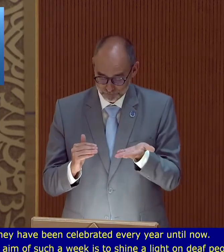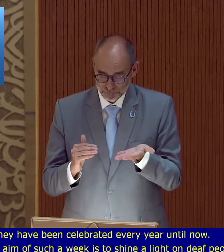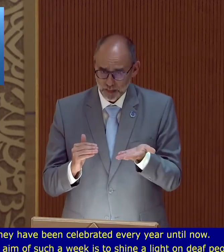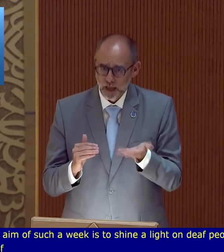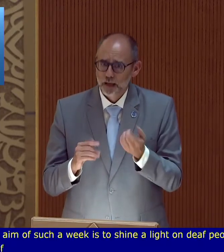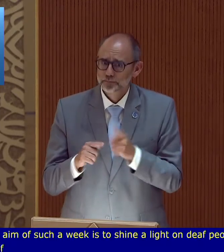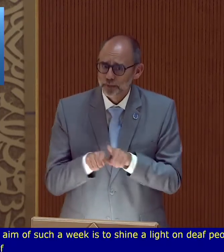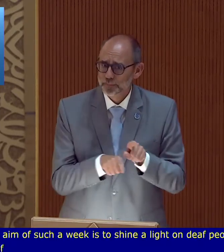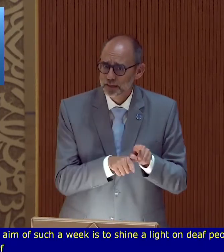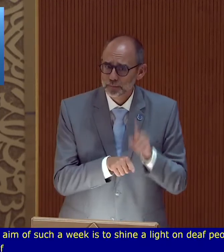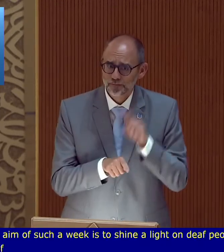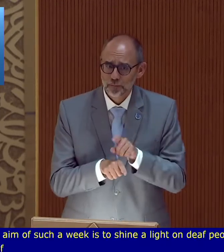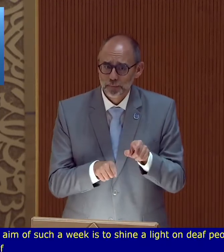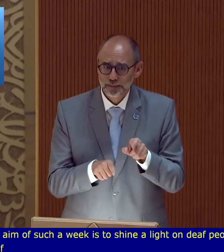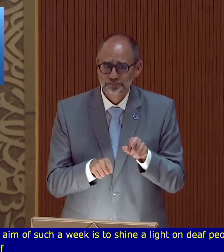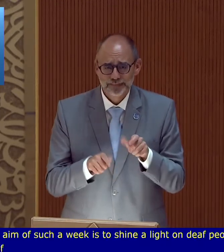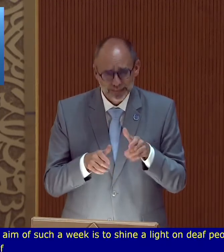be equal to all others.